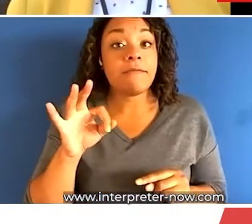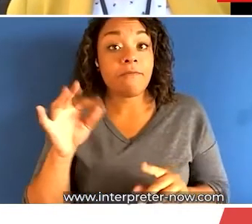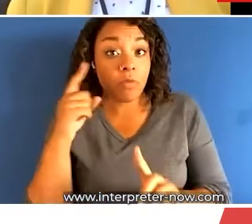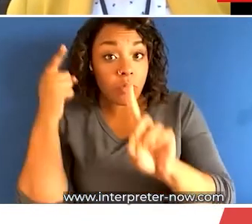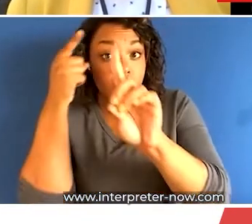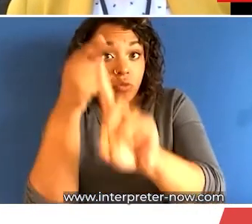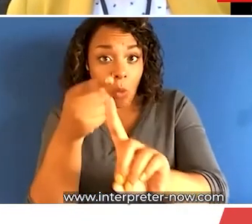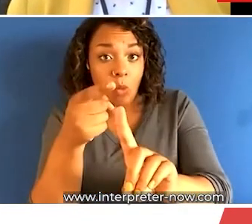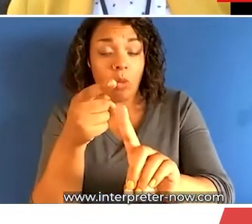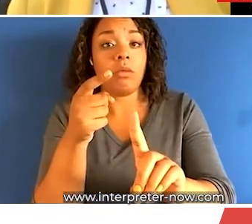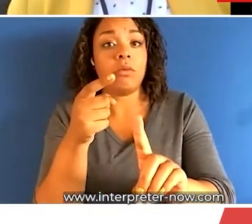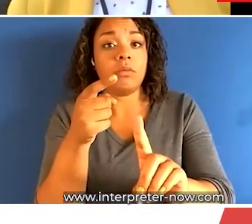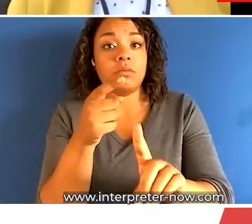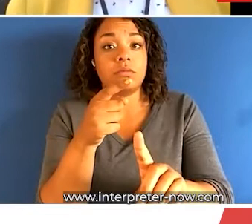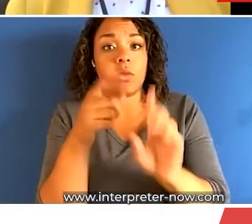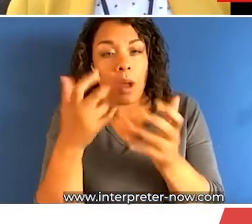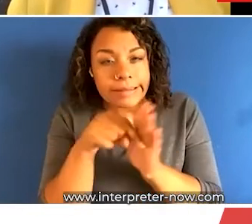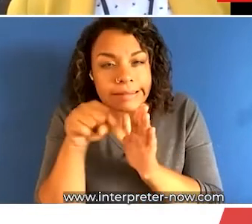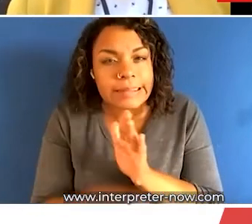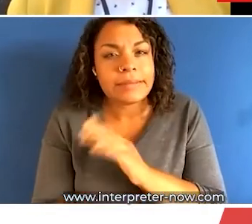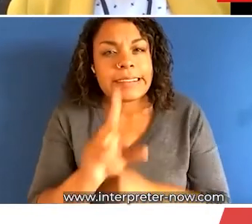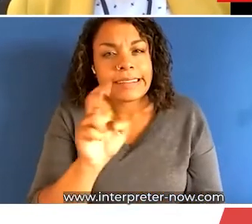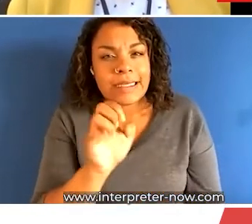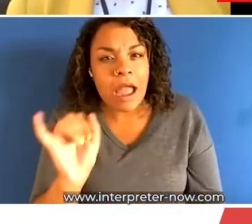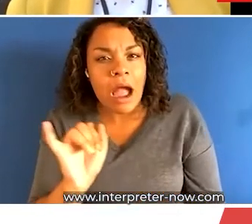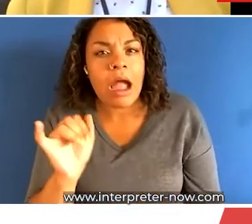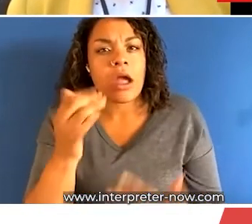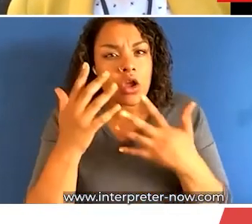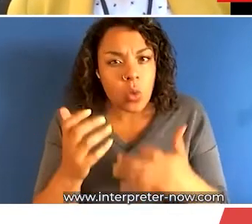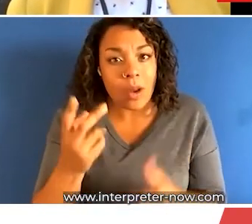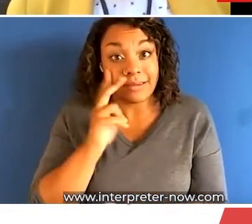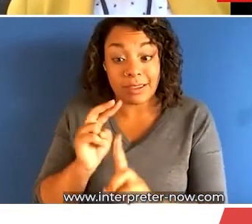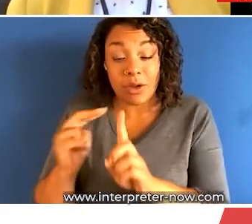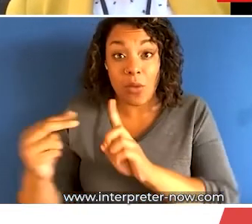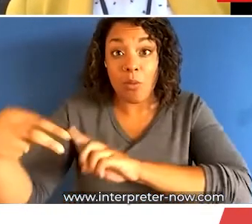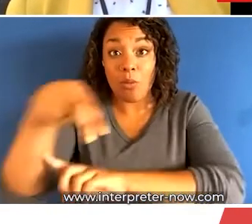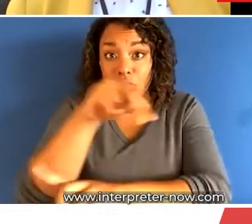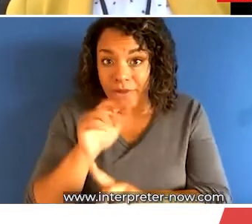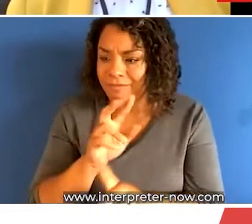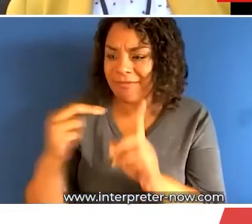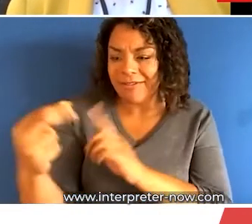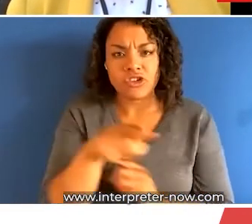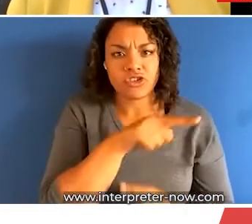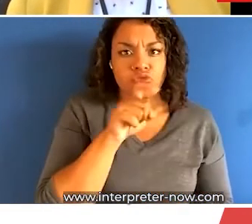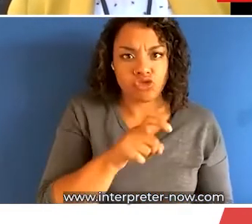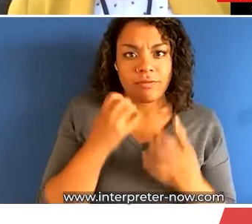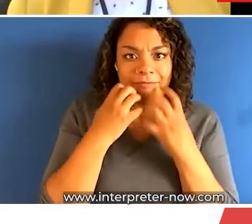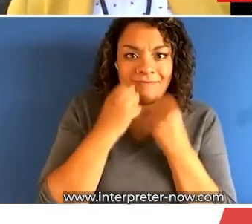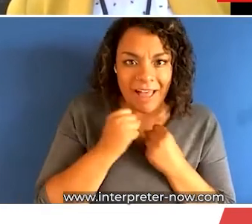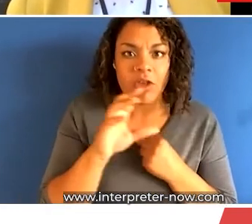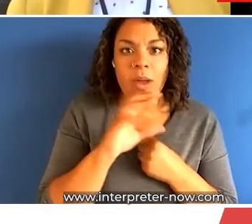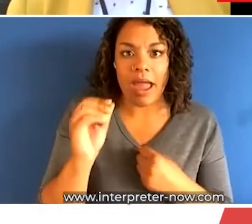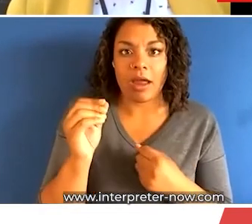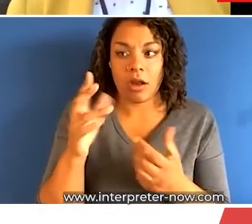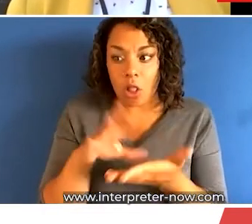true, deep DEI, and you want those perspectives, they should be valued and they should be acted